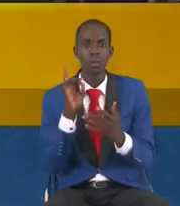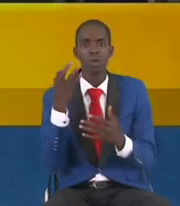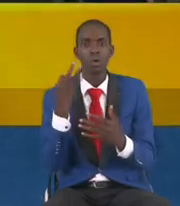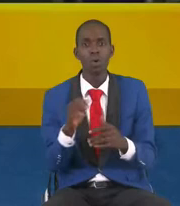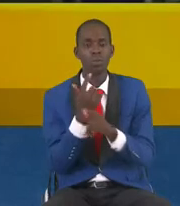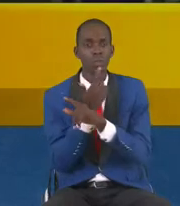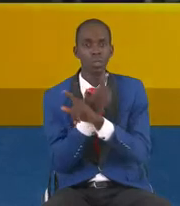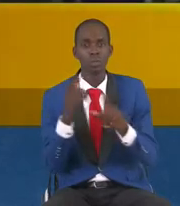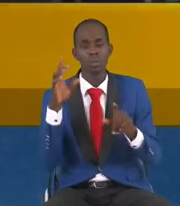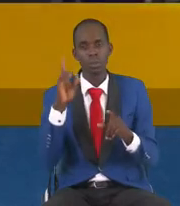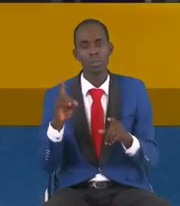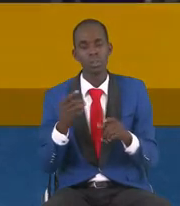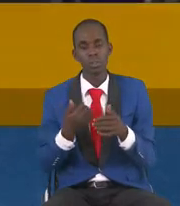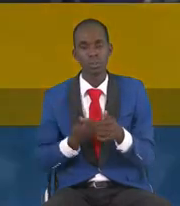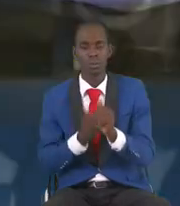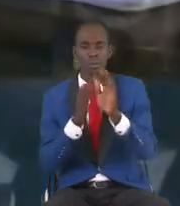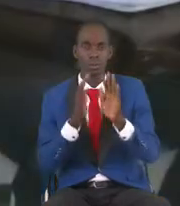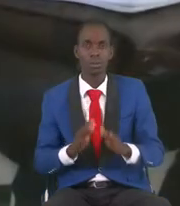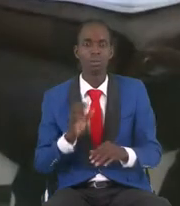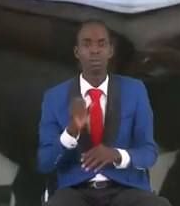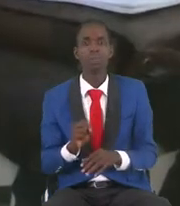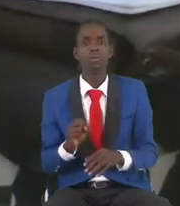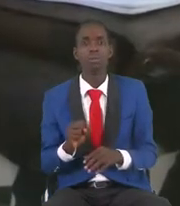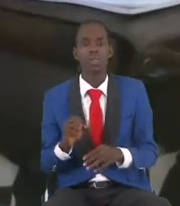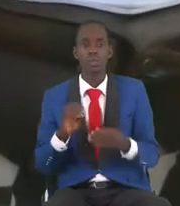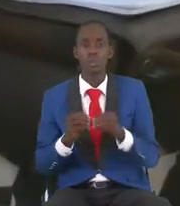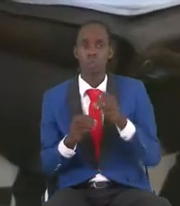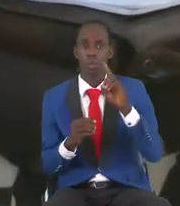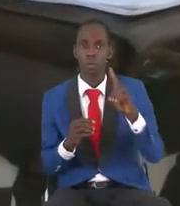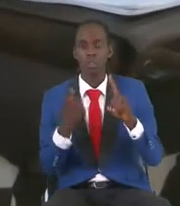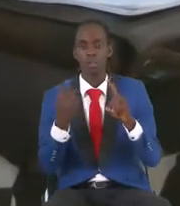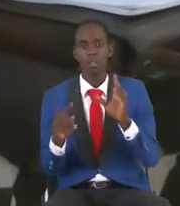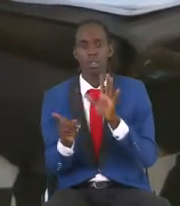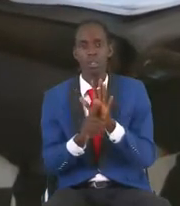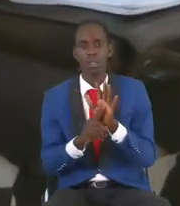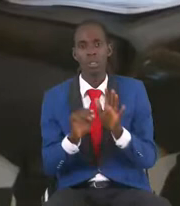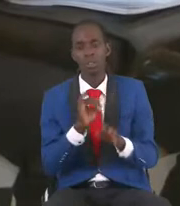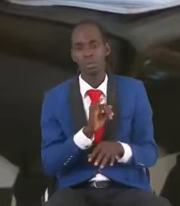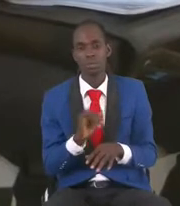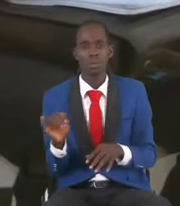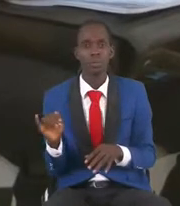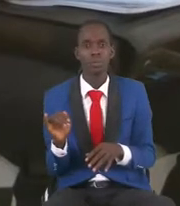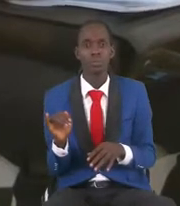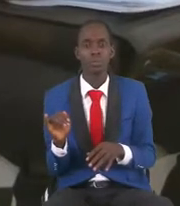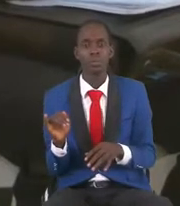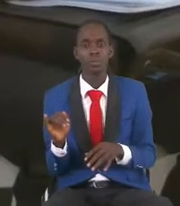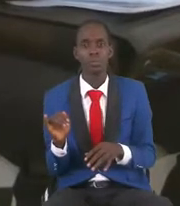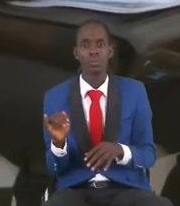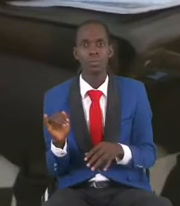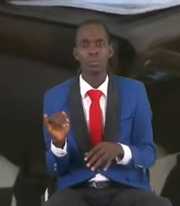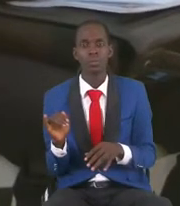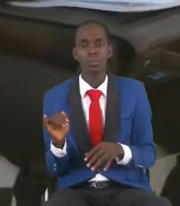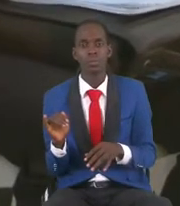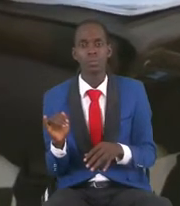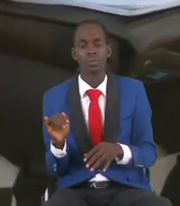at number one. Number one, the alarming prediction on the latter days.